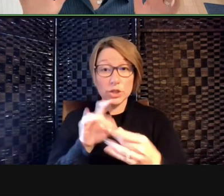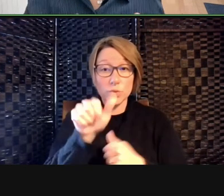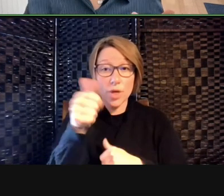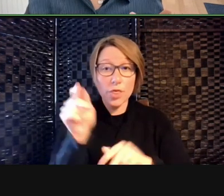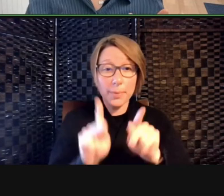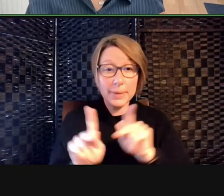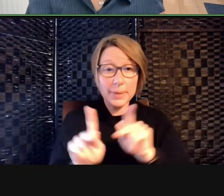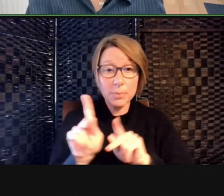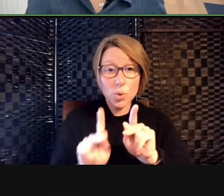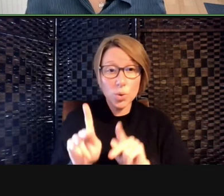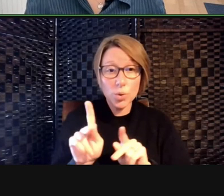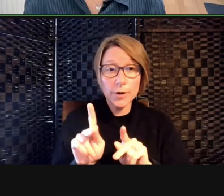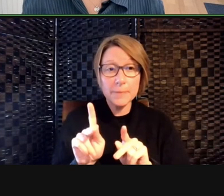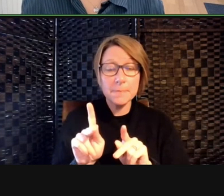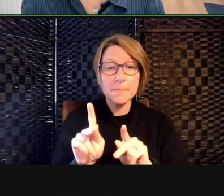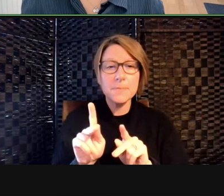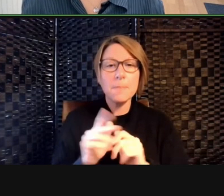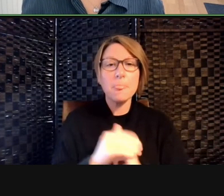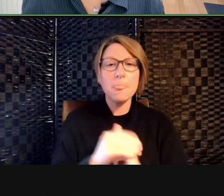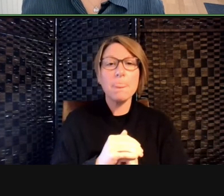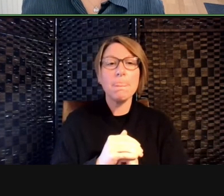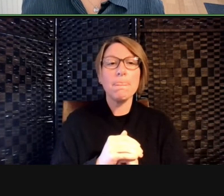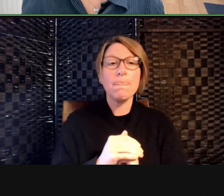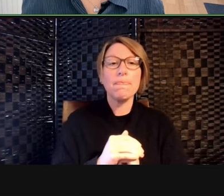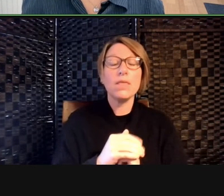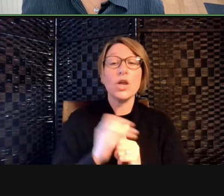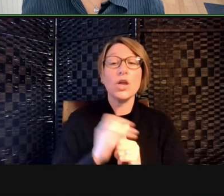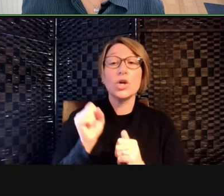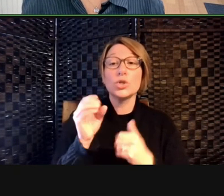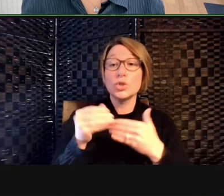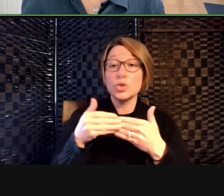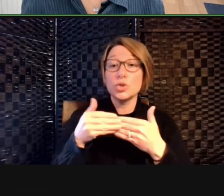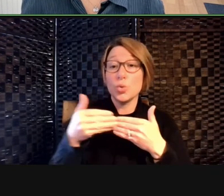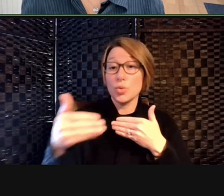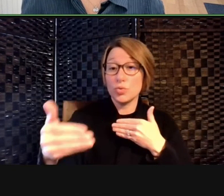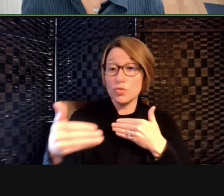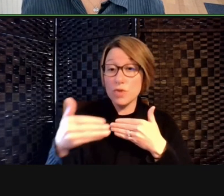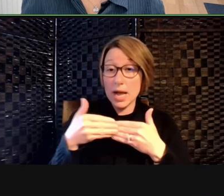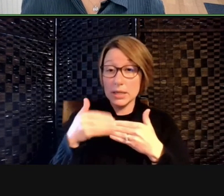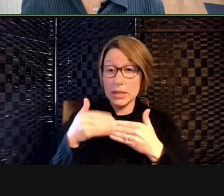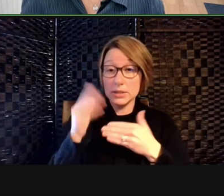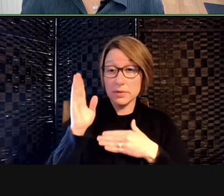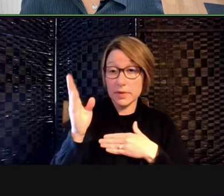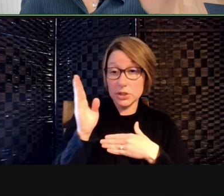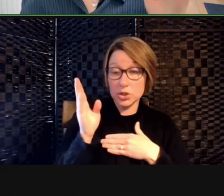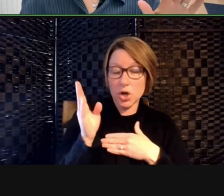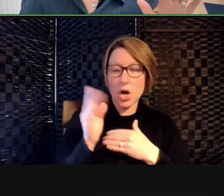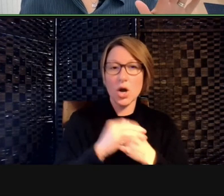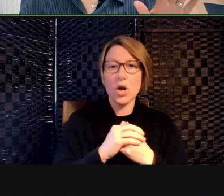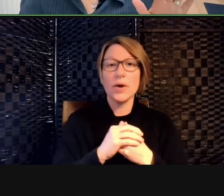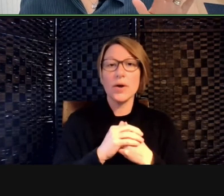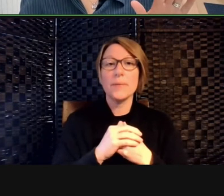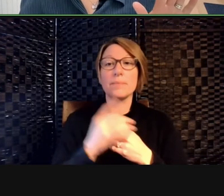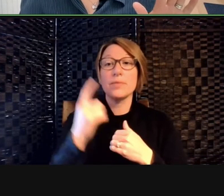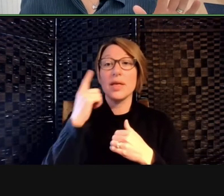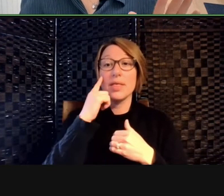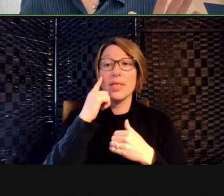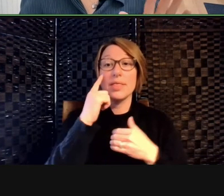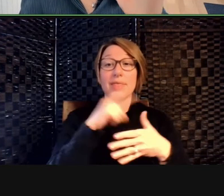what I'm going to do in the subsequent rest of the talk is think about those 9 areas